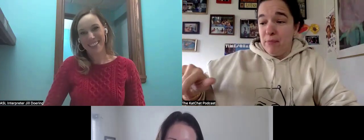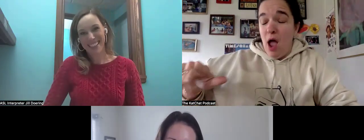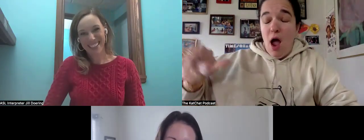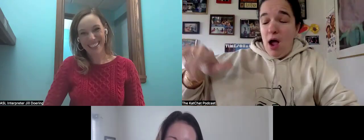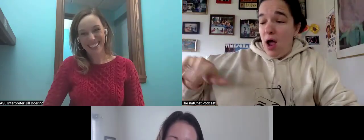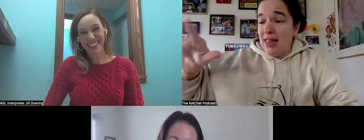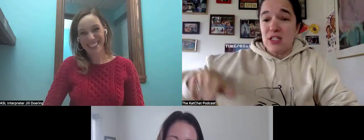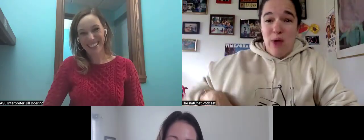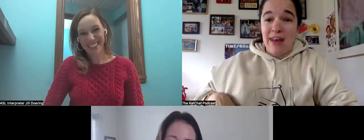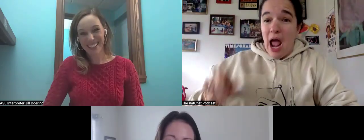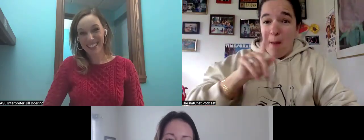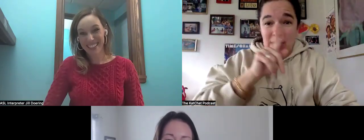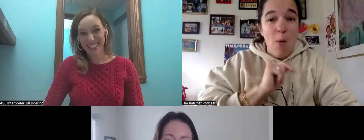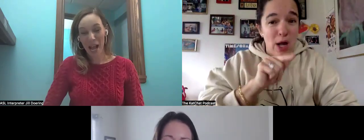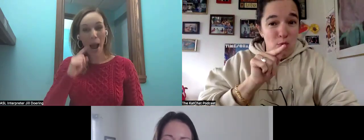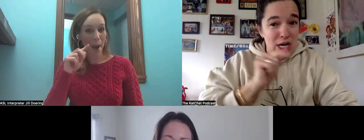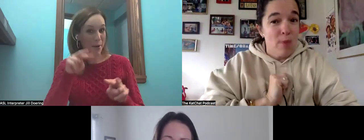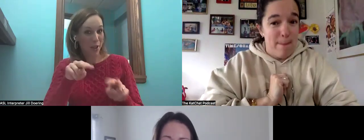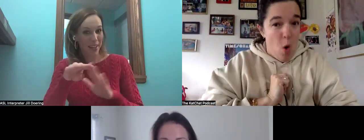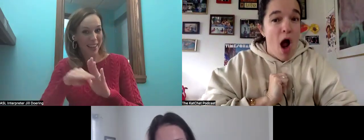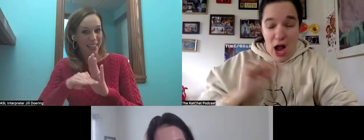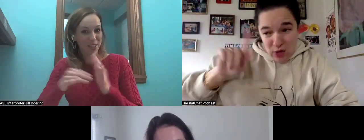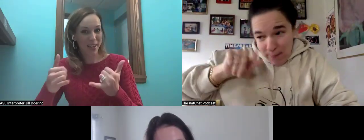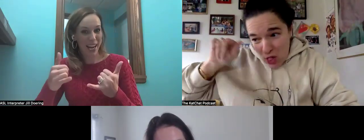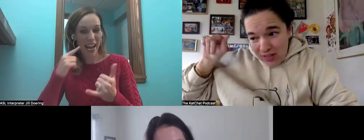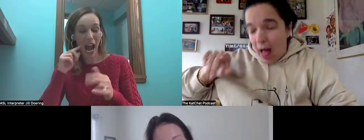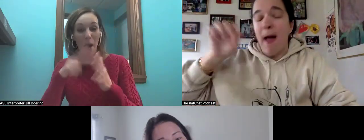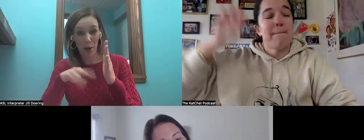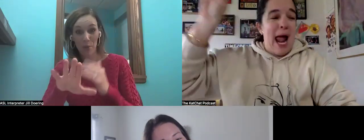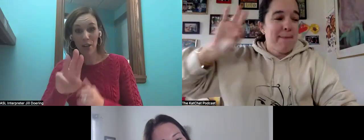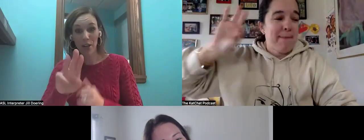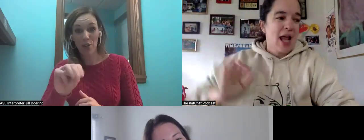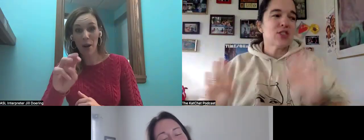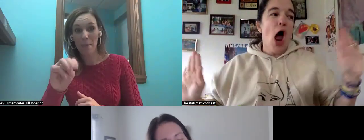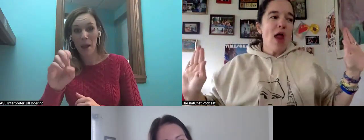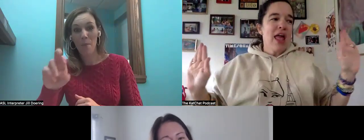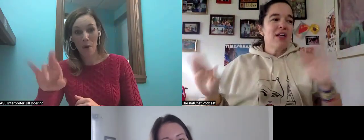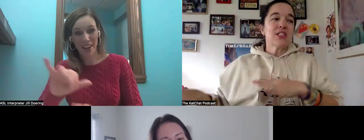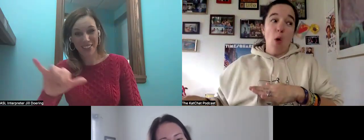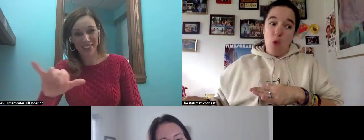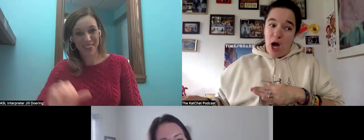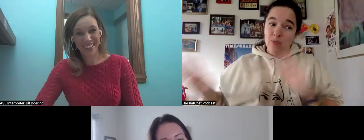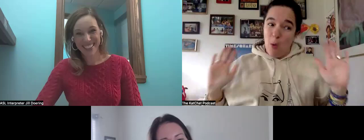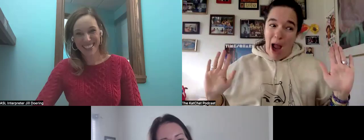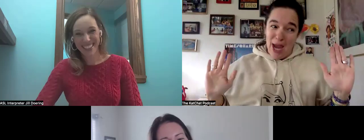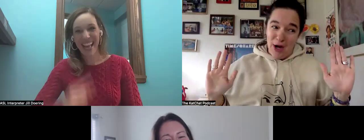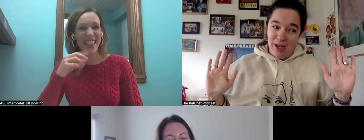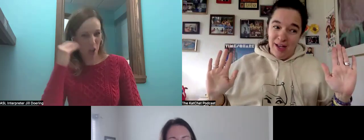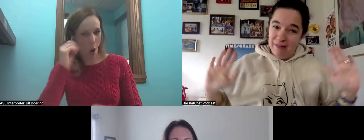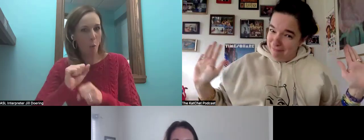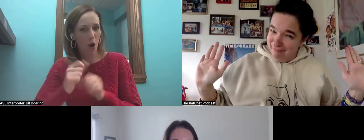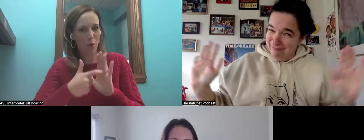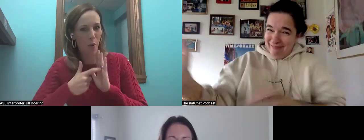your list right now because I want to read your memoir. So I'm gonna look that up. Bye bye. Sorry, this is homework